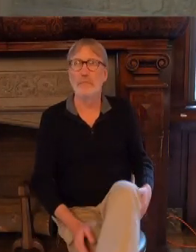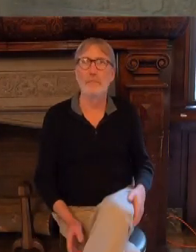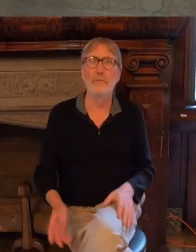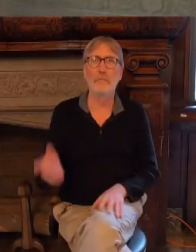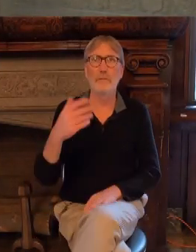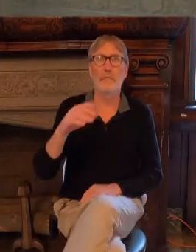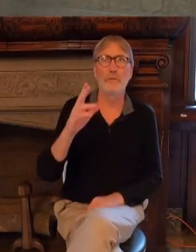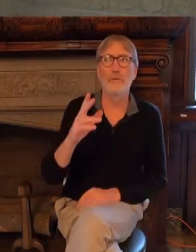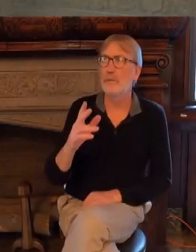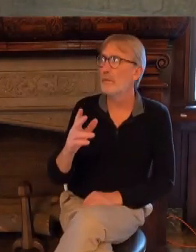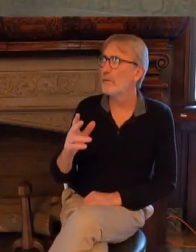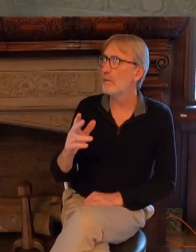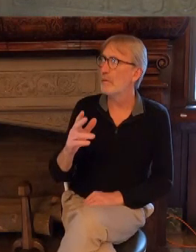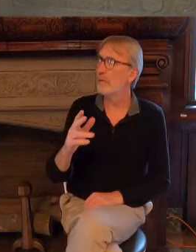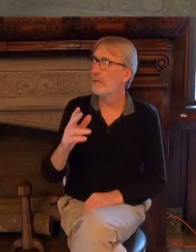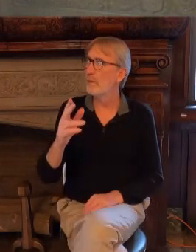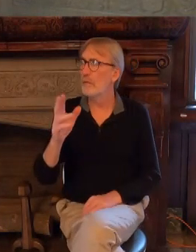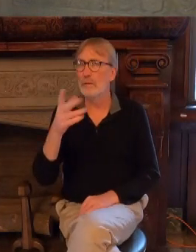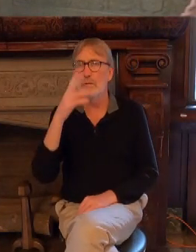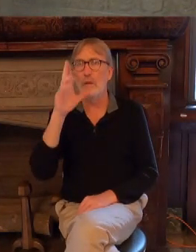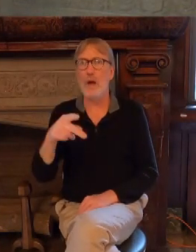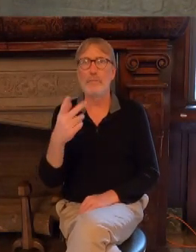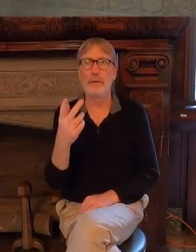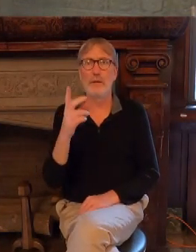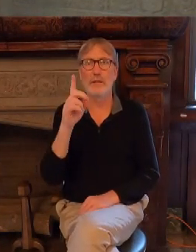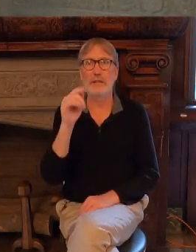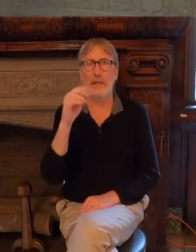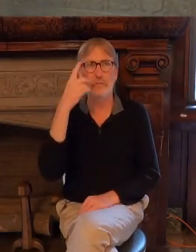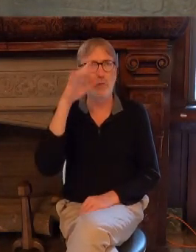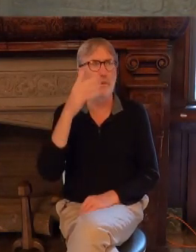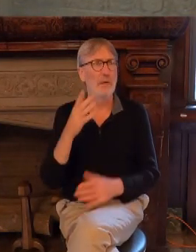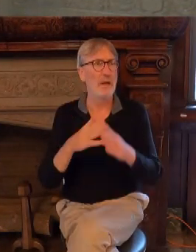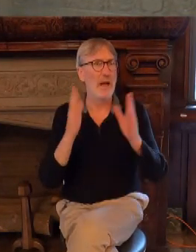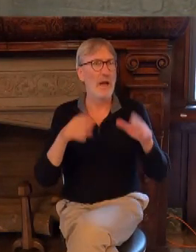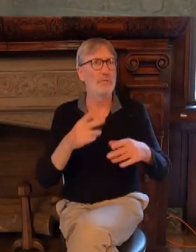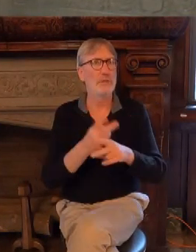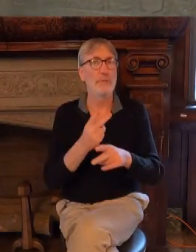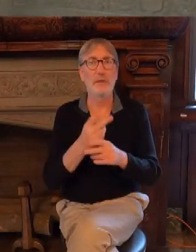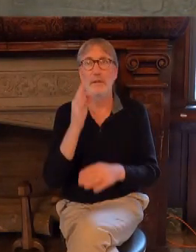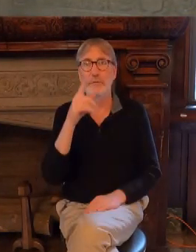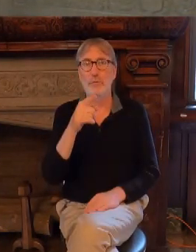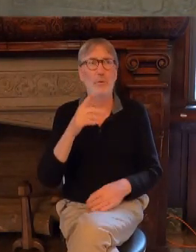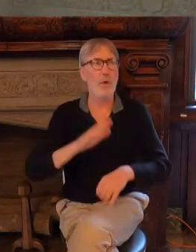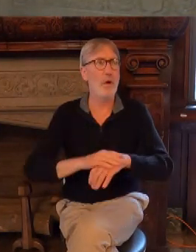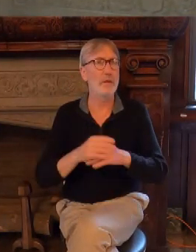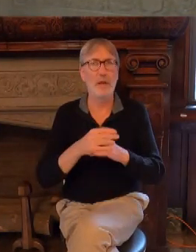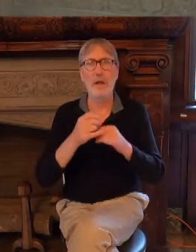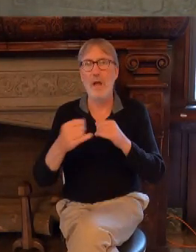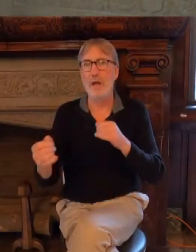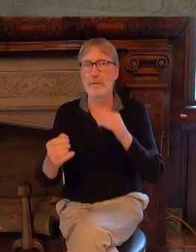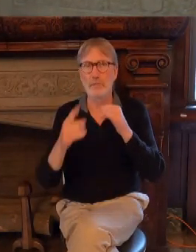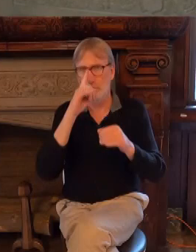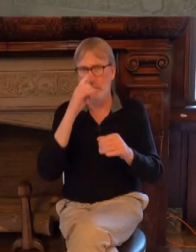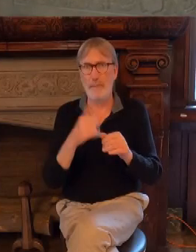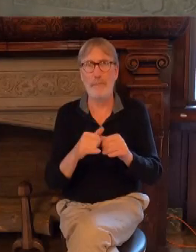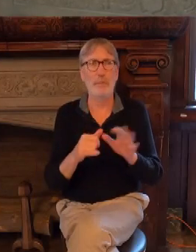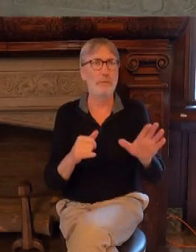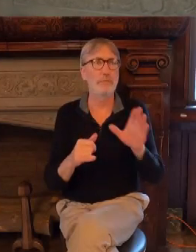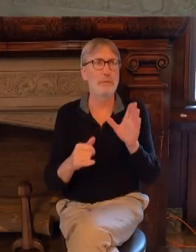Brief pause in Q&A for a housekeeping update. For anyone who joined us late online, just a reminder that